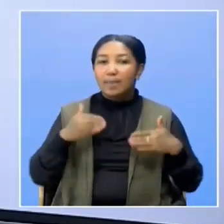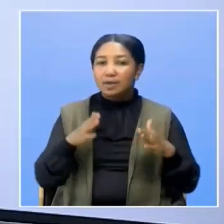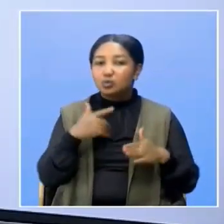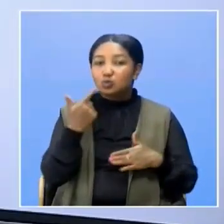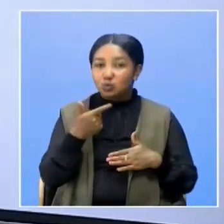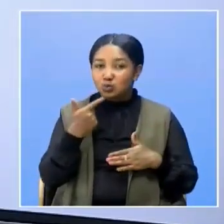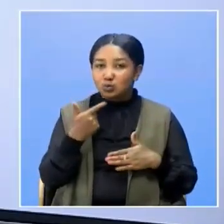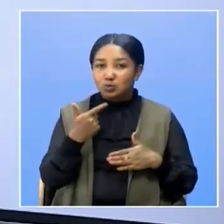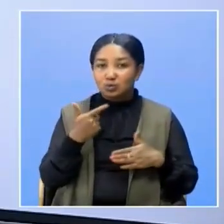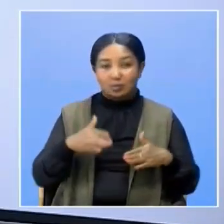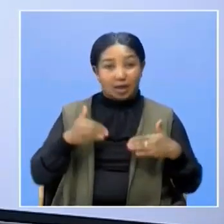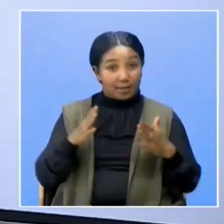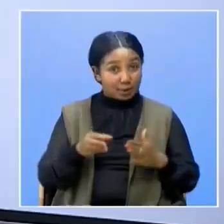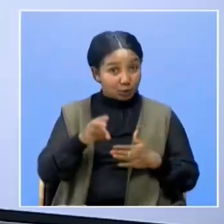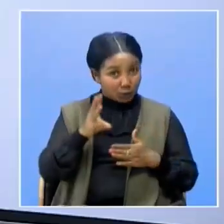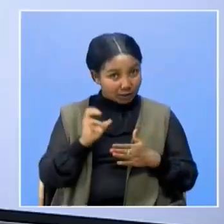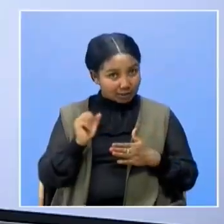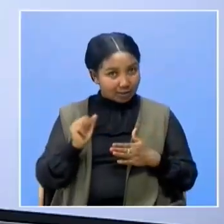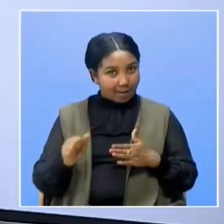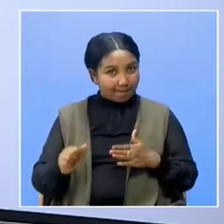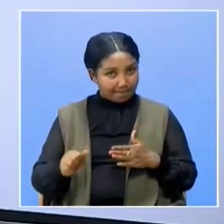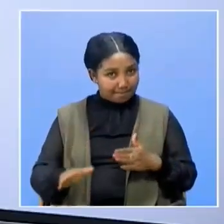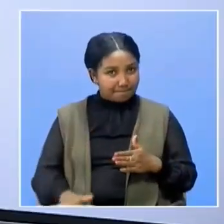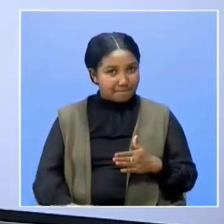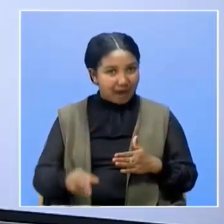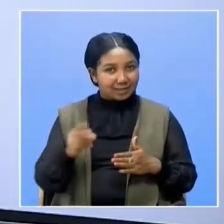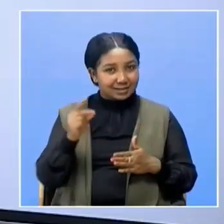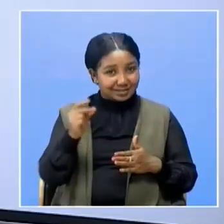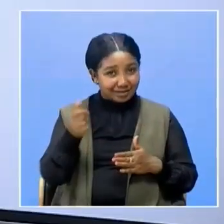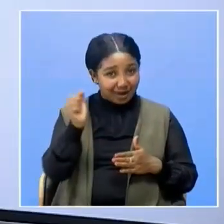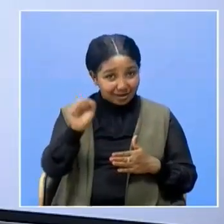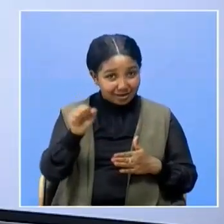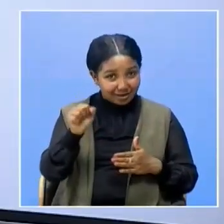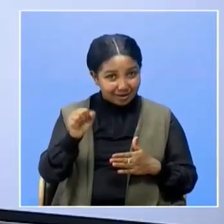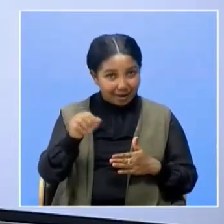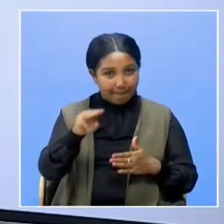Yes, the happiest was what? Yeah, the happiest was